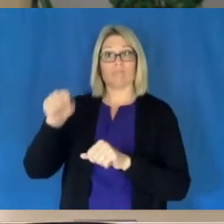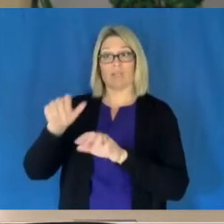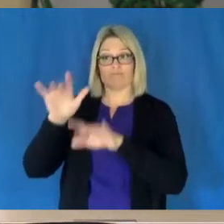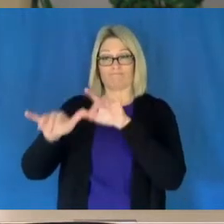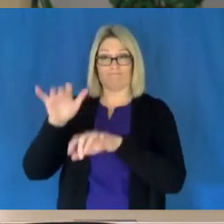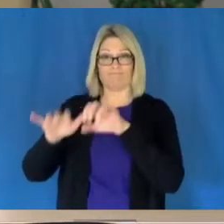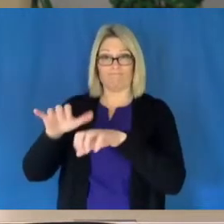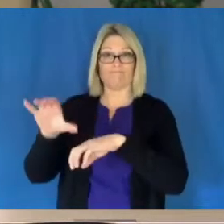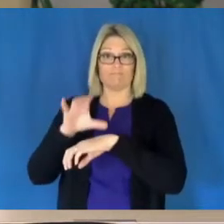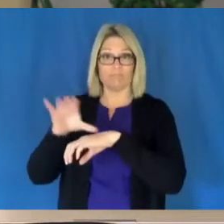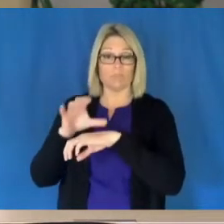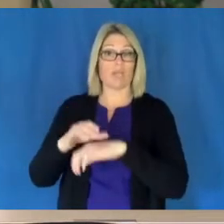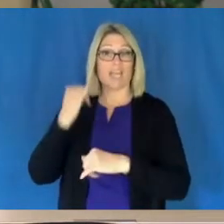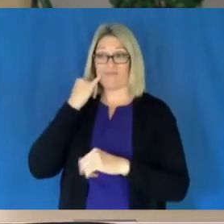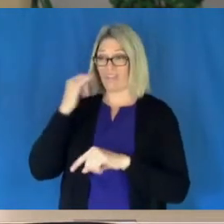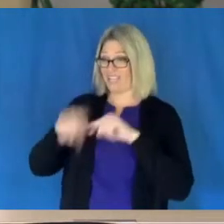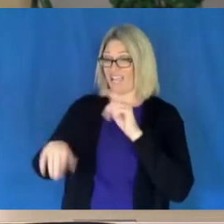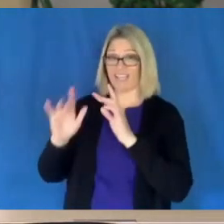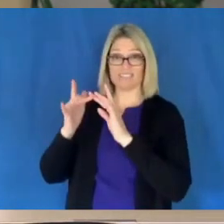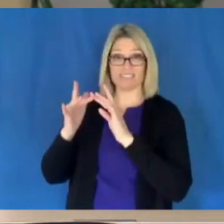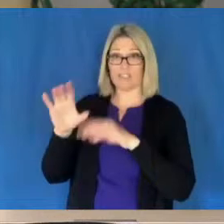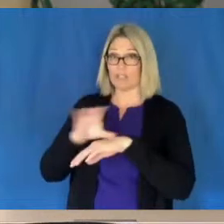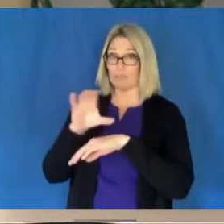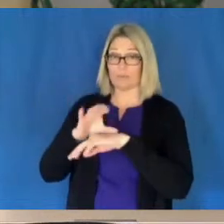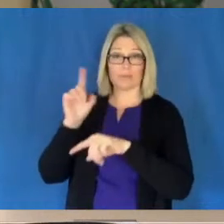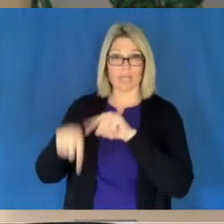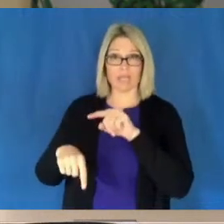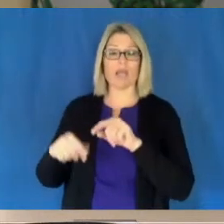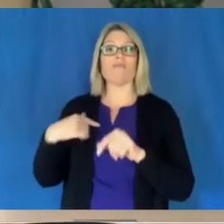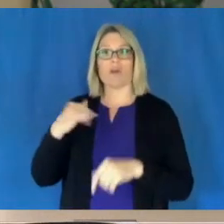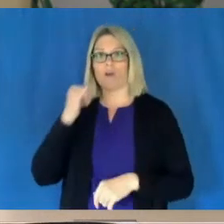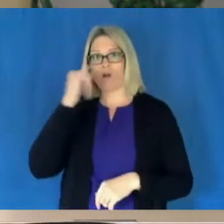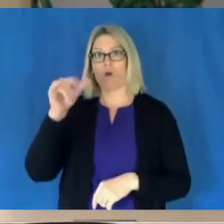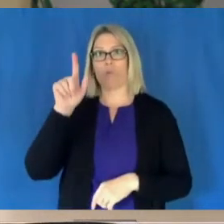aren't able to book online can call our booking line at